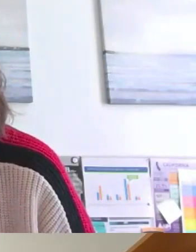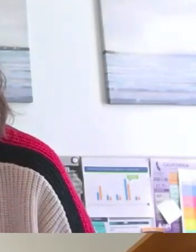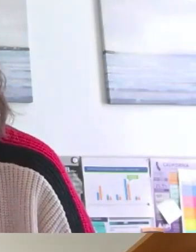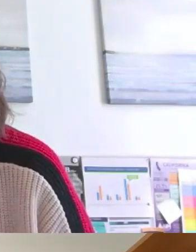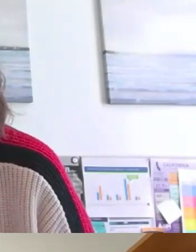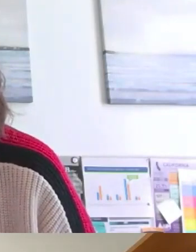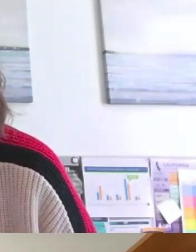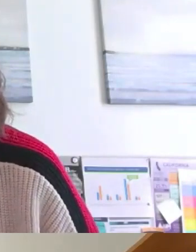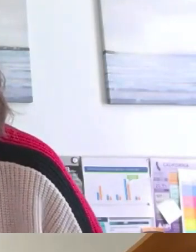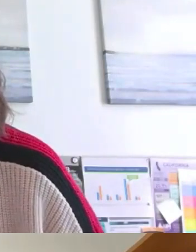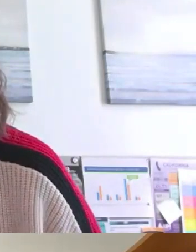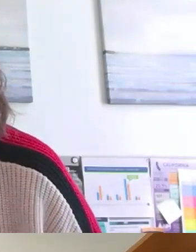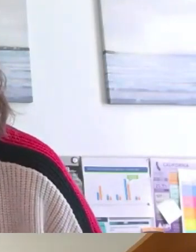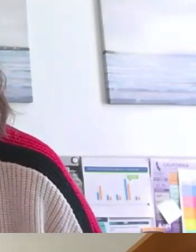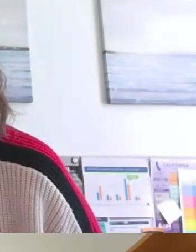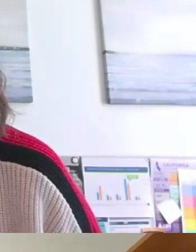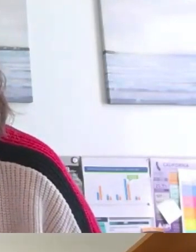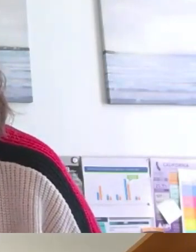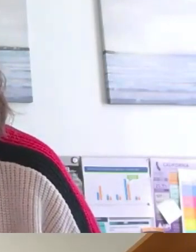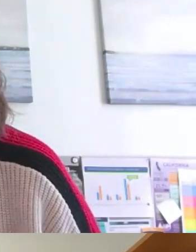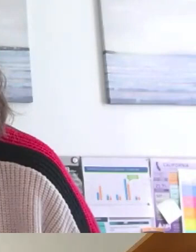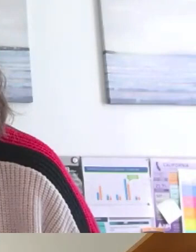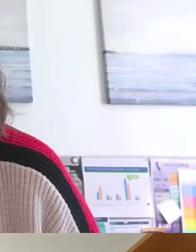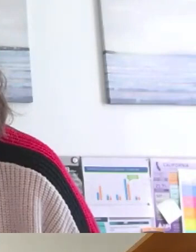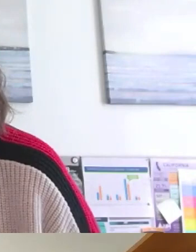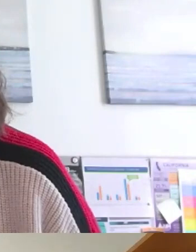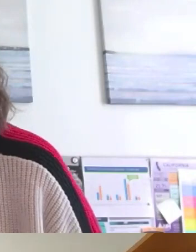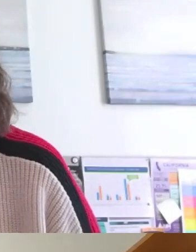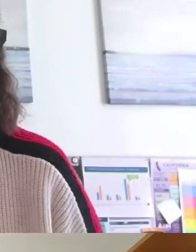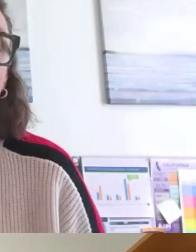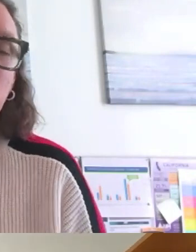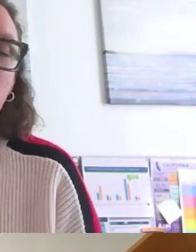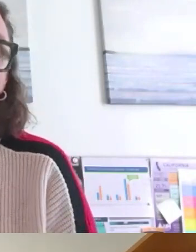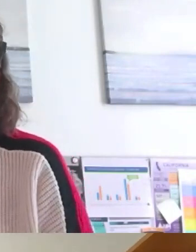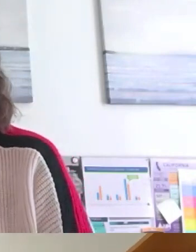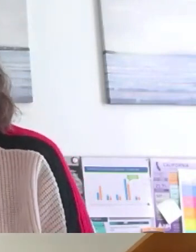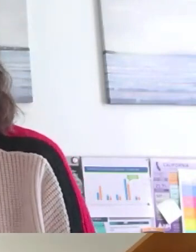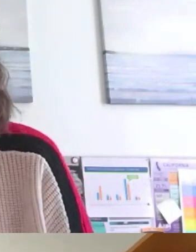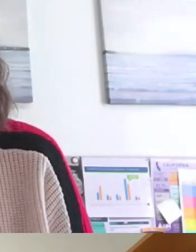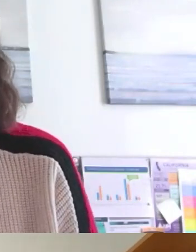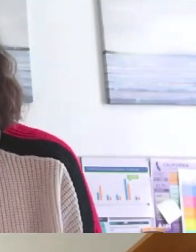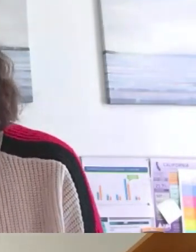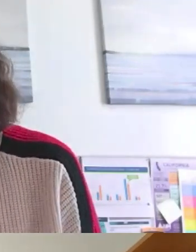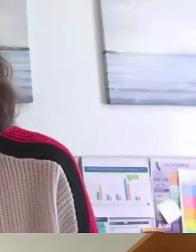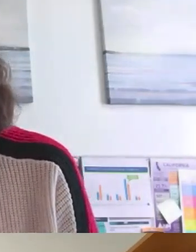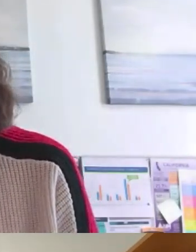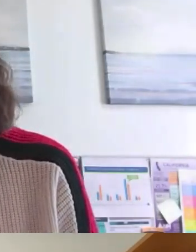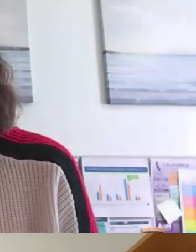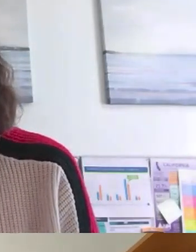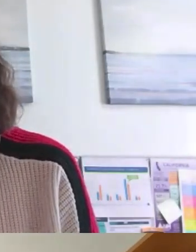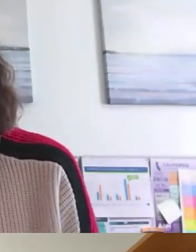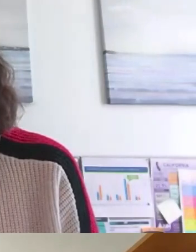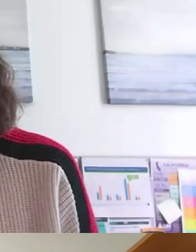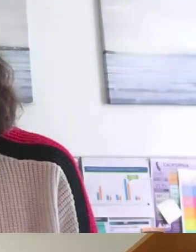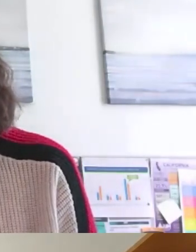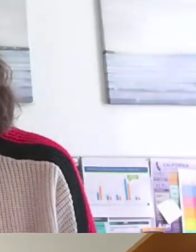we always go back to our discussions and say, what do we want to take on in the year ahead? And we almost always pull out a big